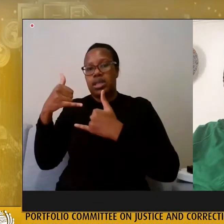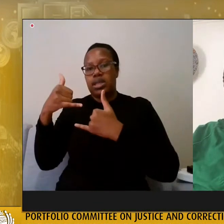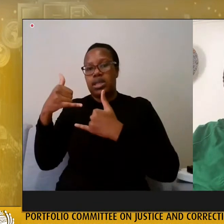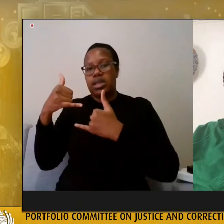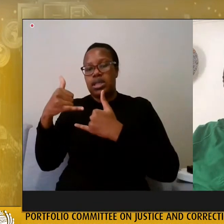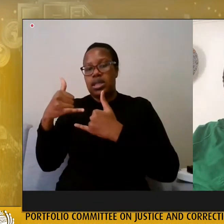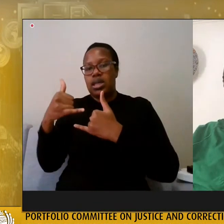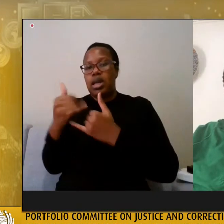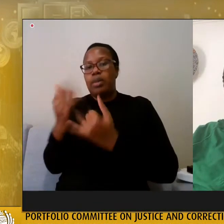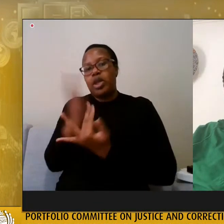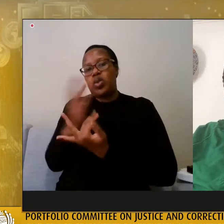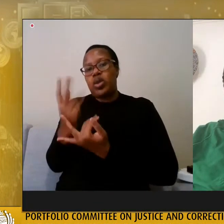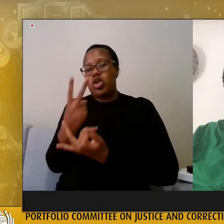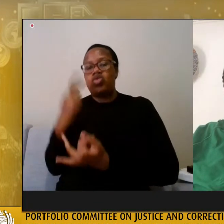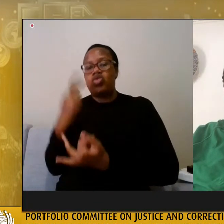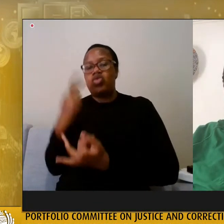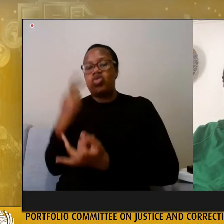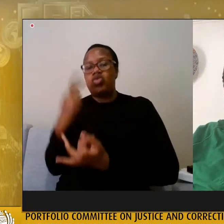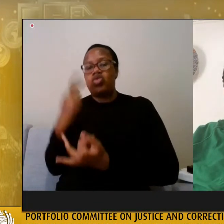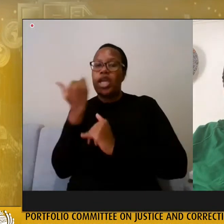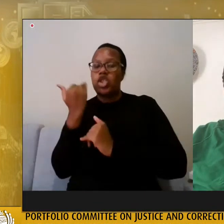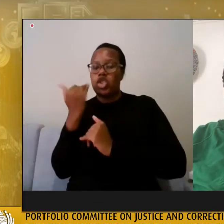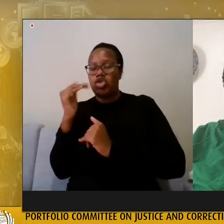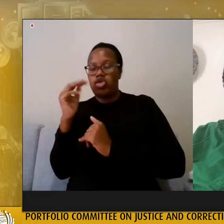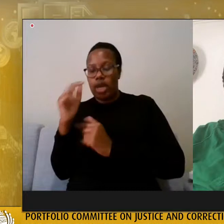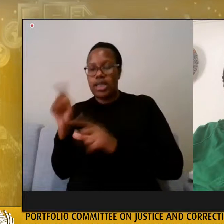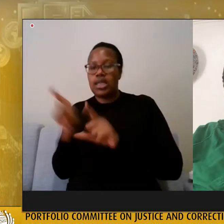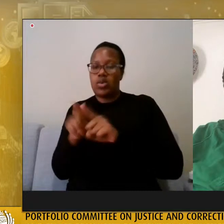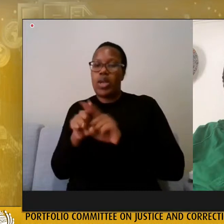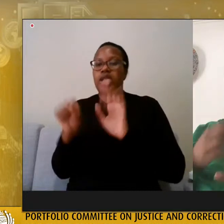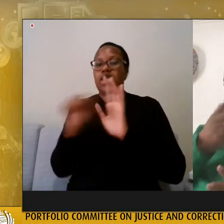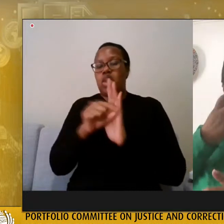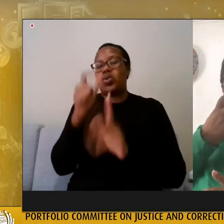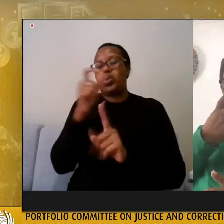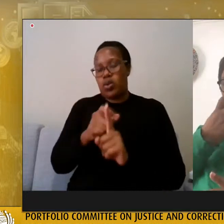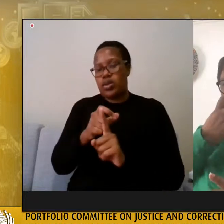the regional magistrate as well as the accused.